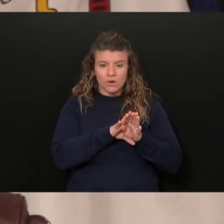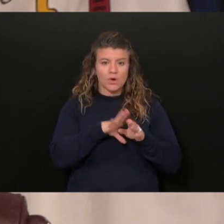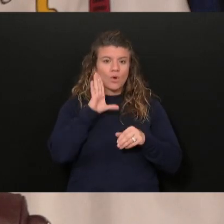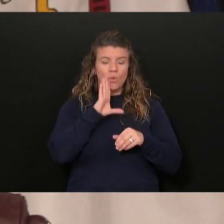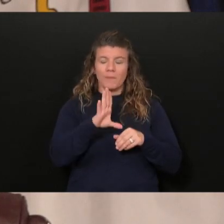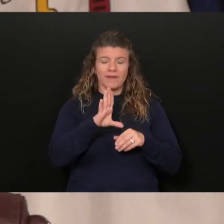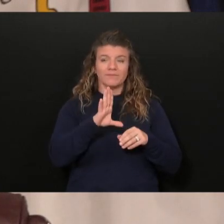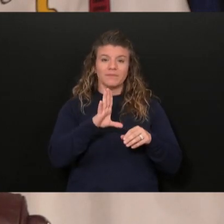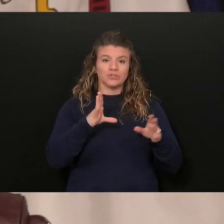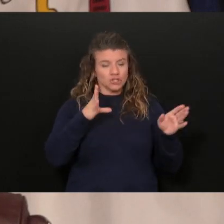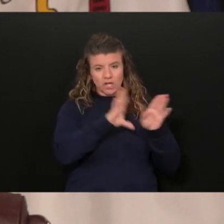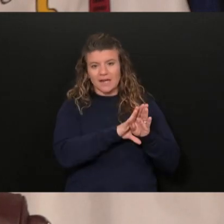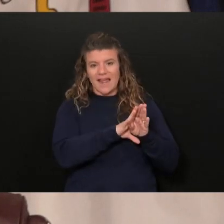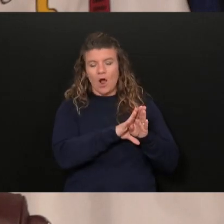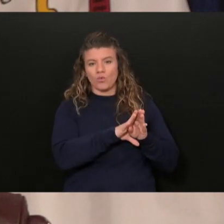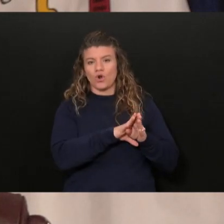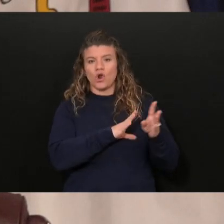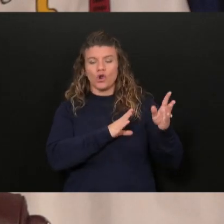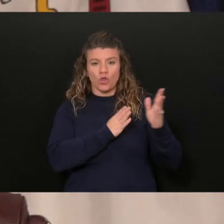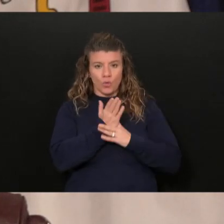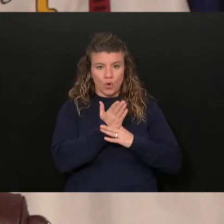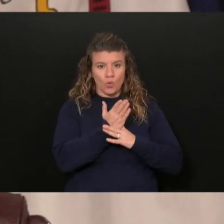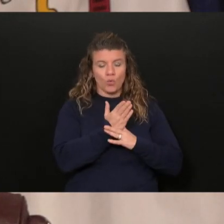be shut down through